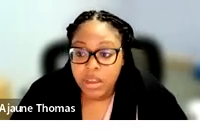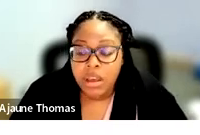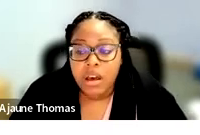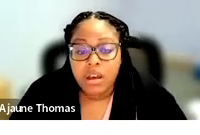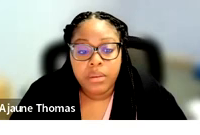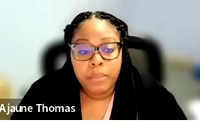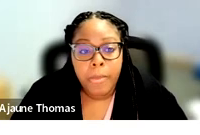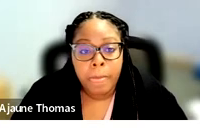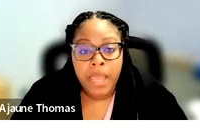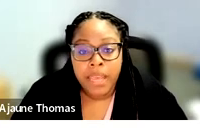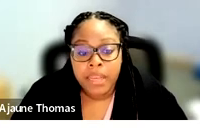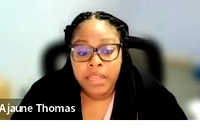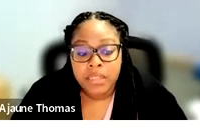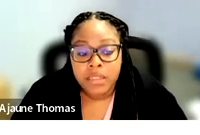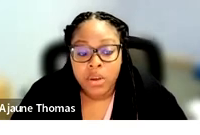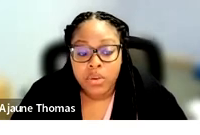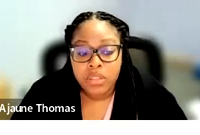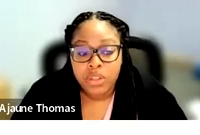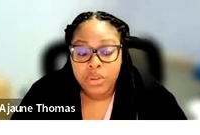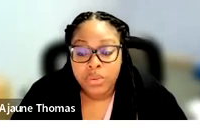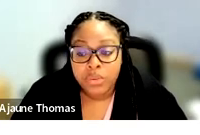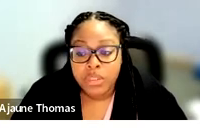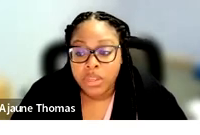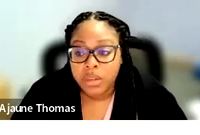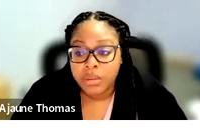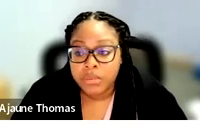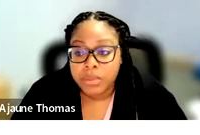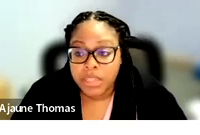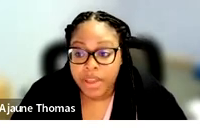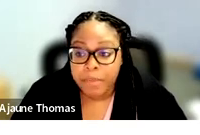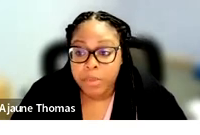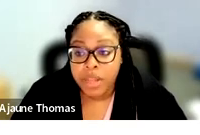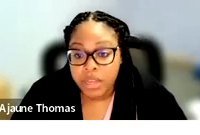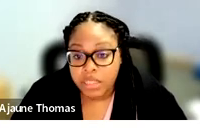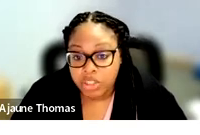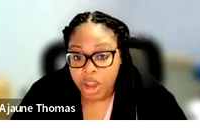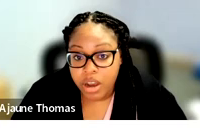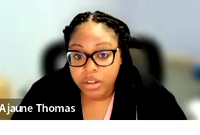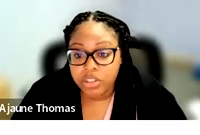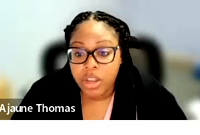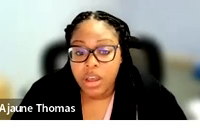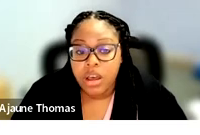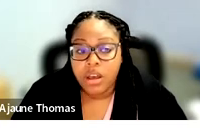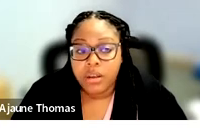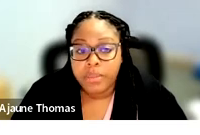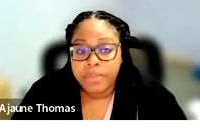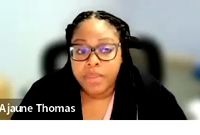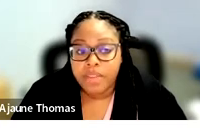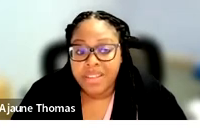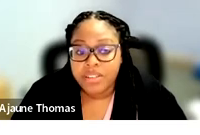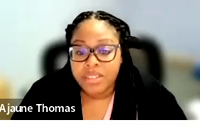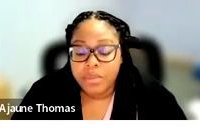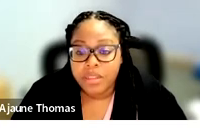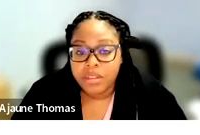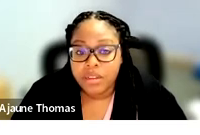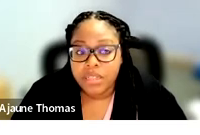$549. And those use the specific Apple plugs to charge. And